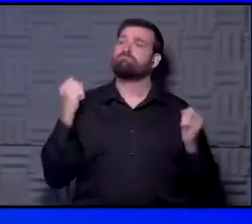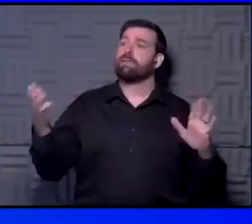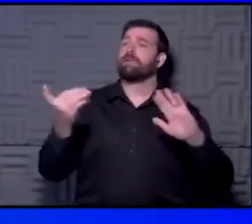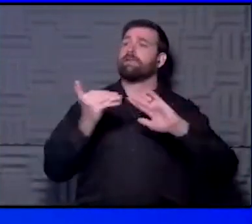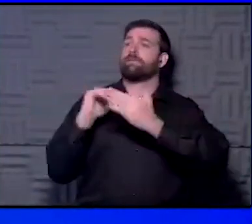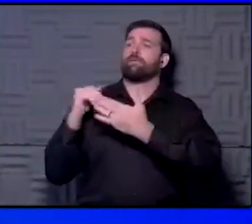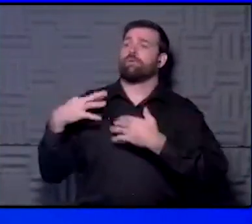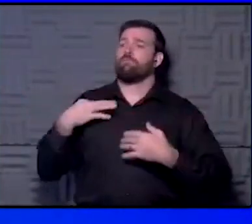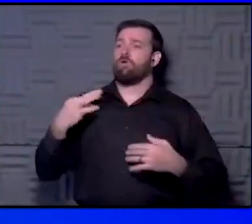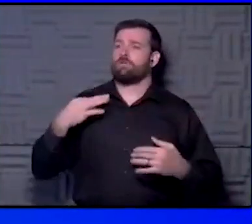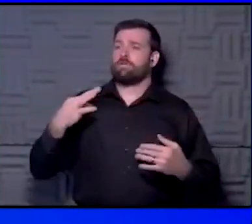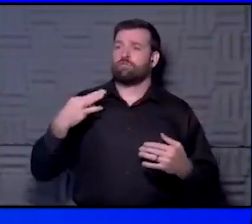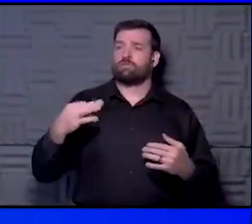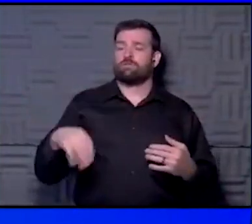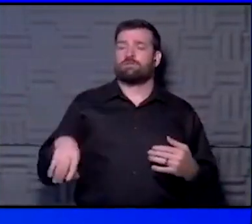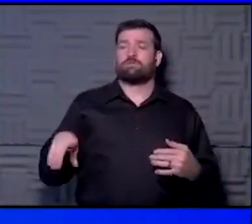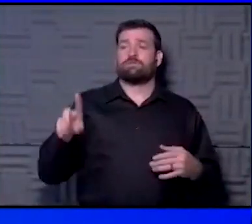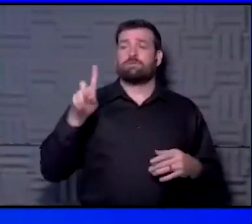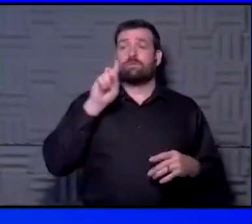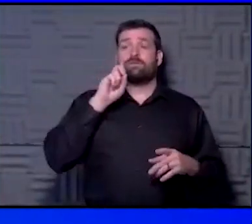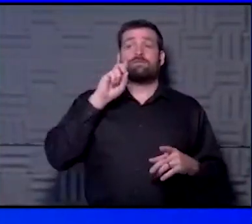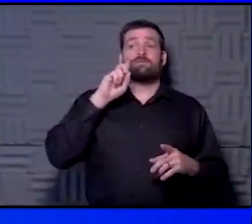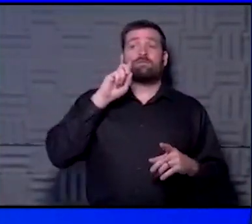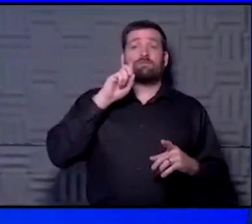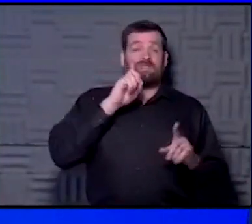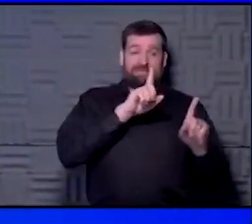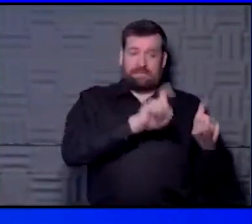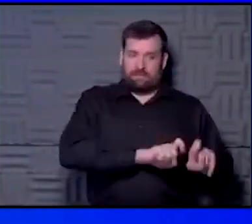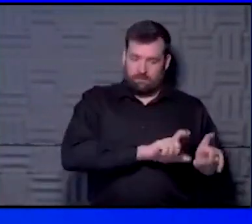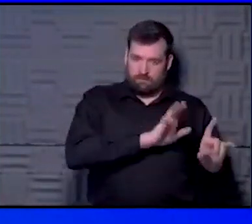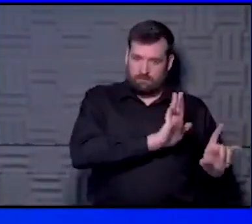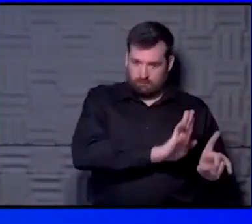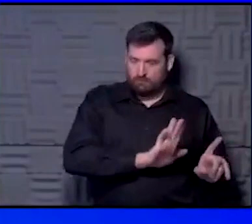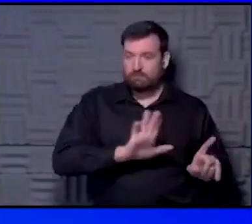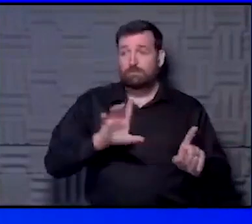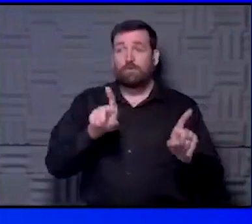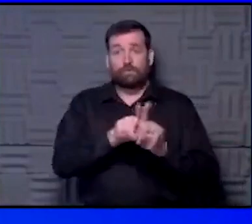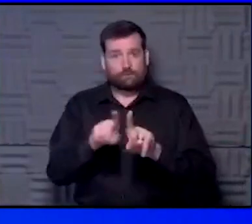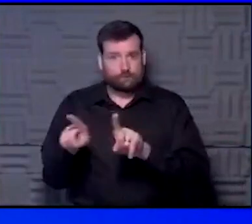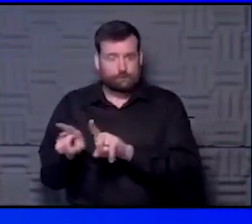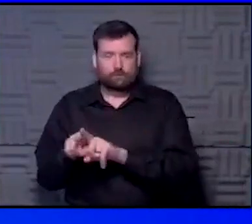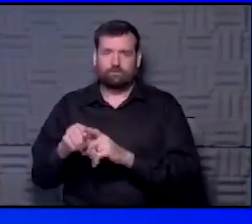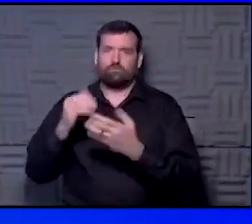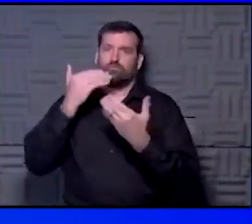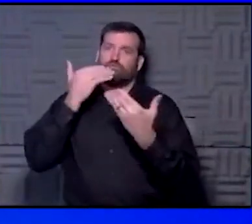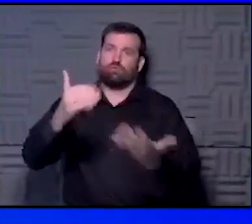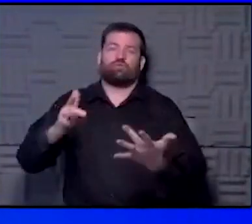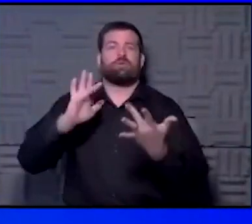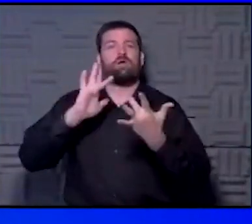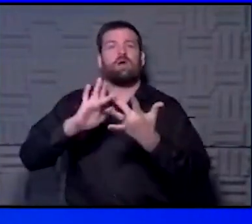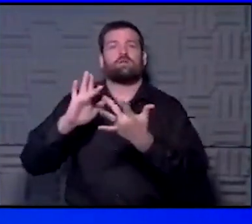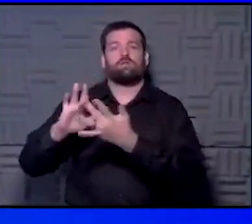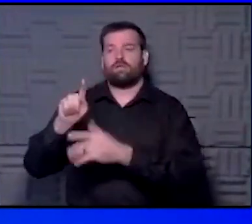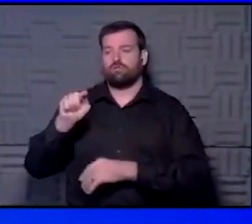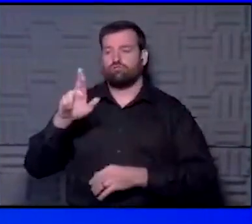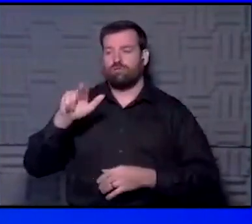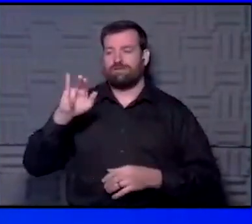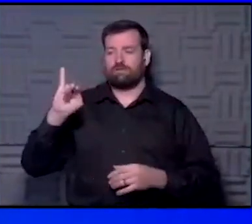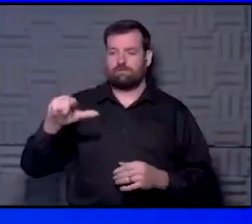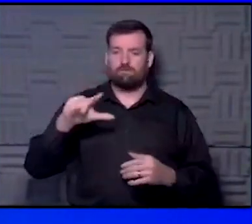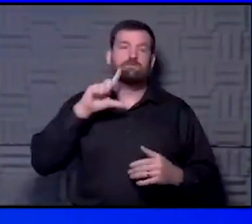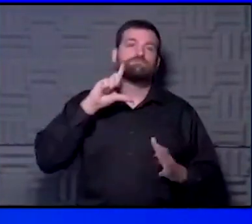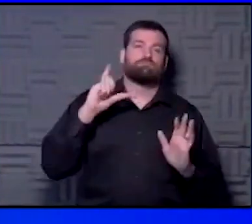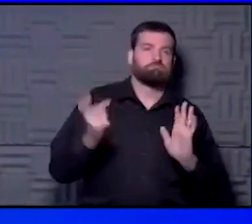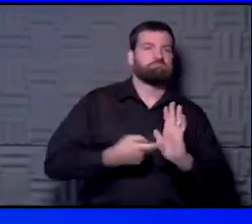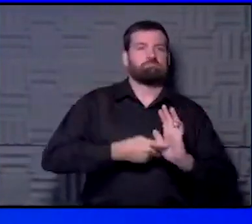community volunteers. I think in addition to the testing, there has been really good contact tracing of the known cases. They're a